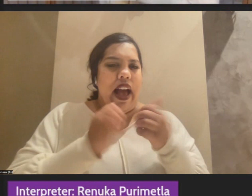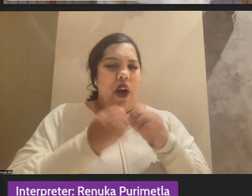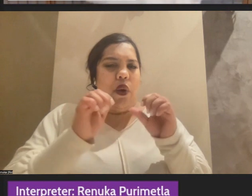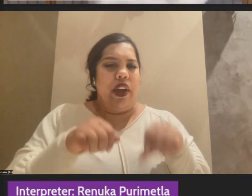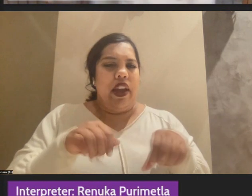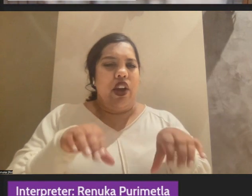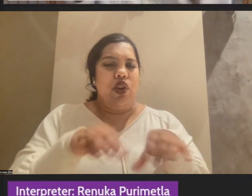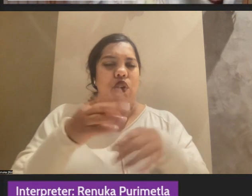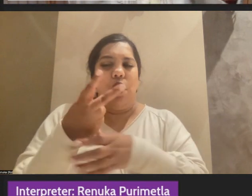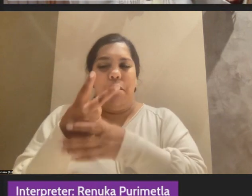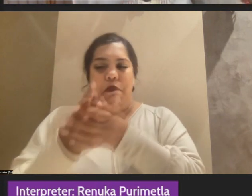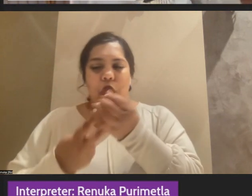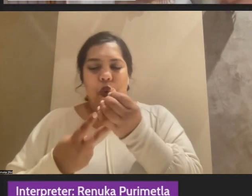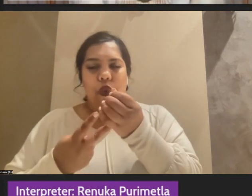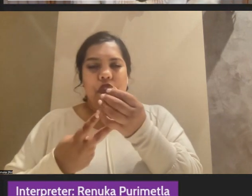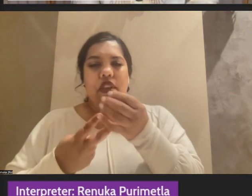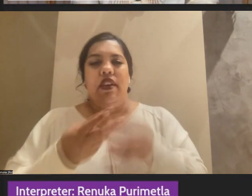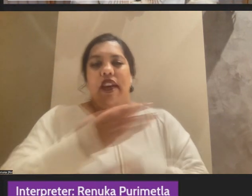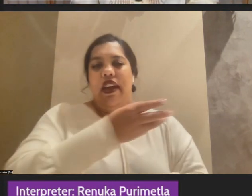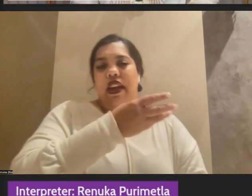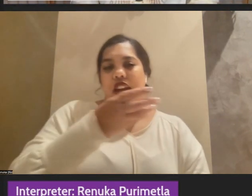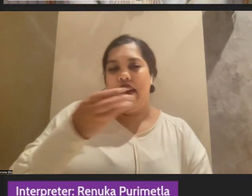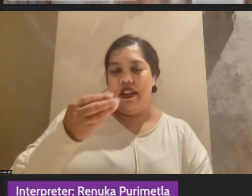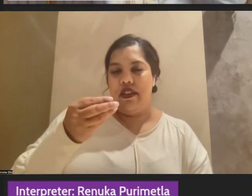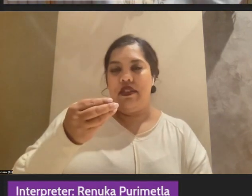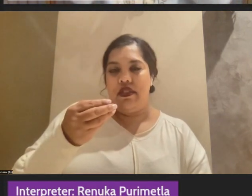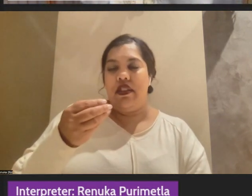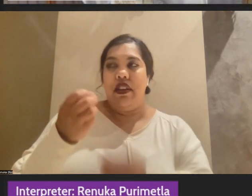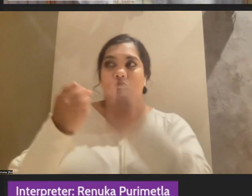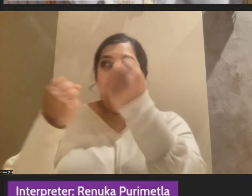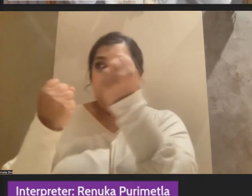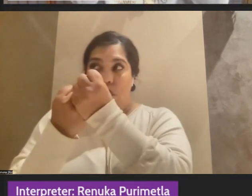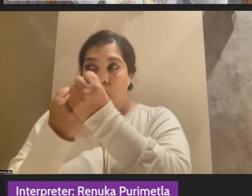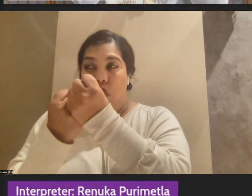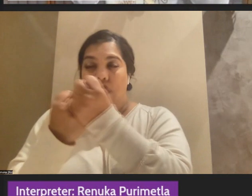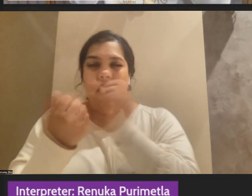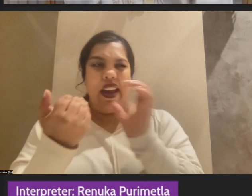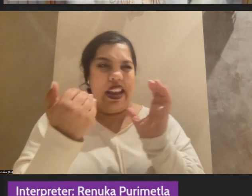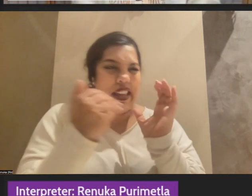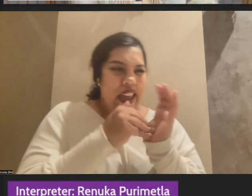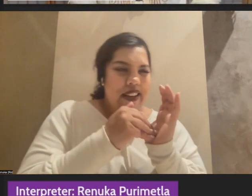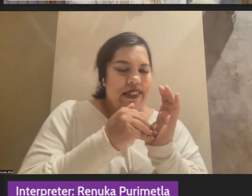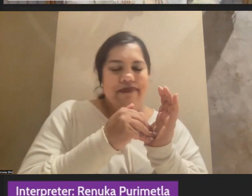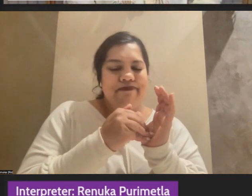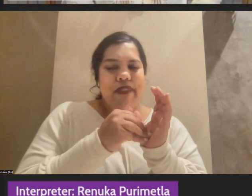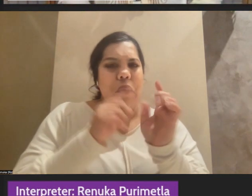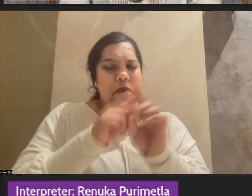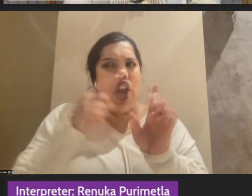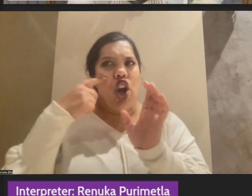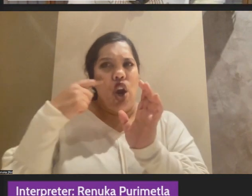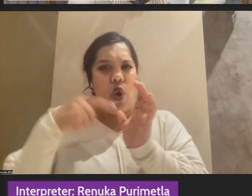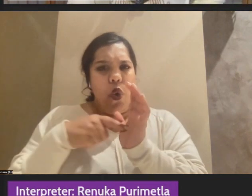just be for this and against this, but identify what is the thing. So, for